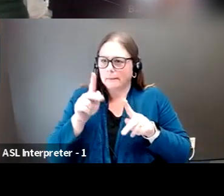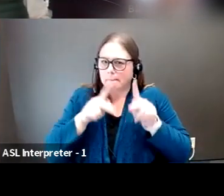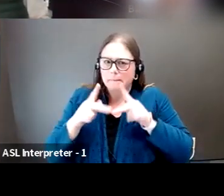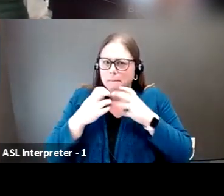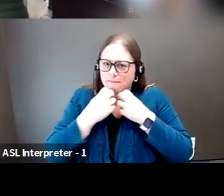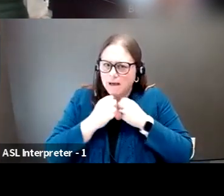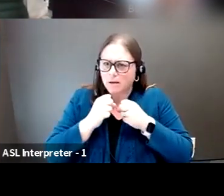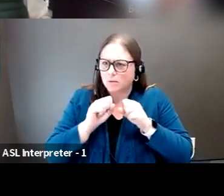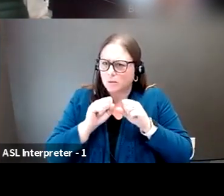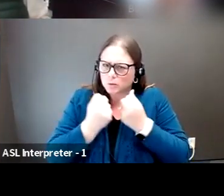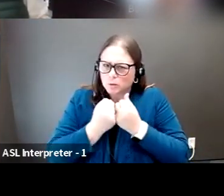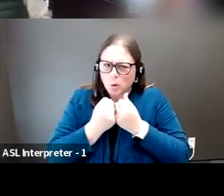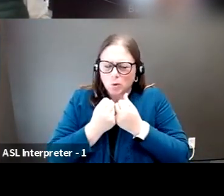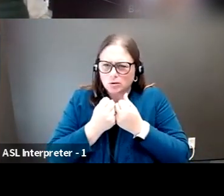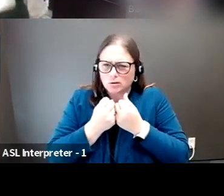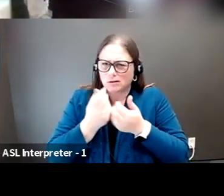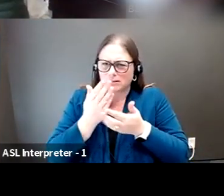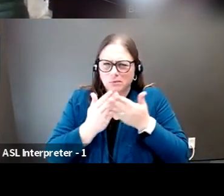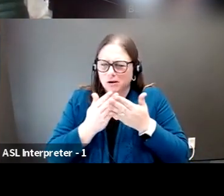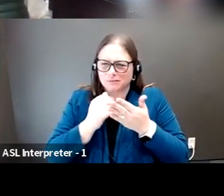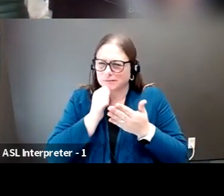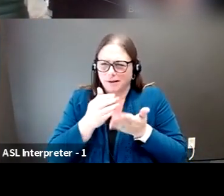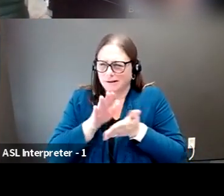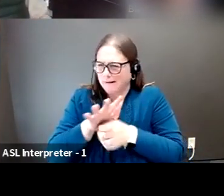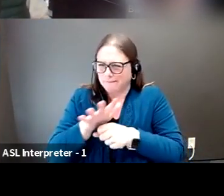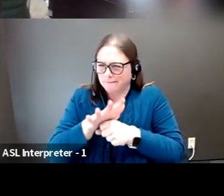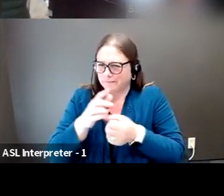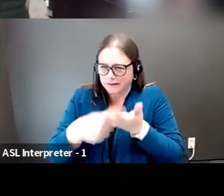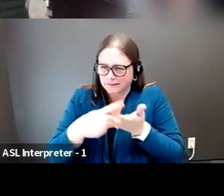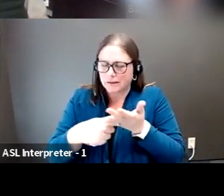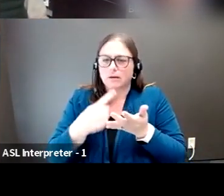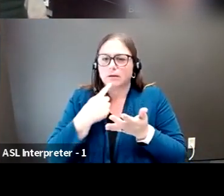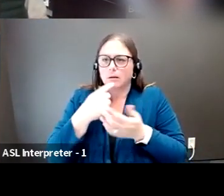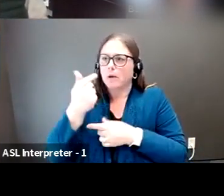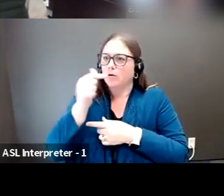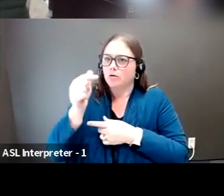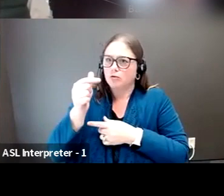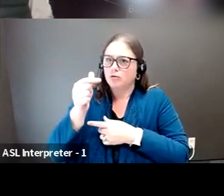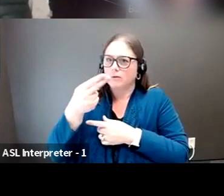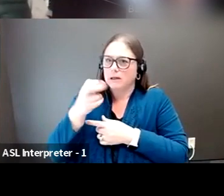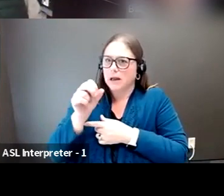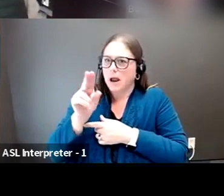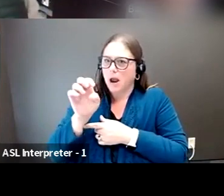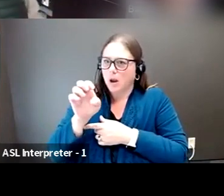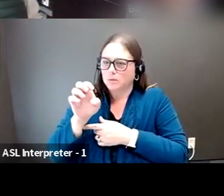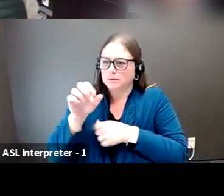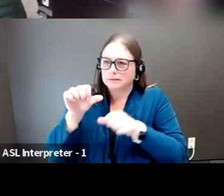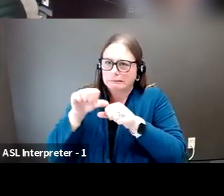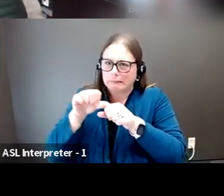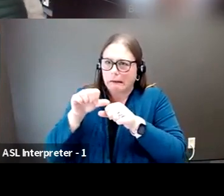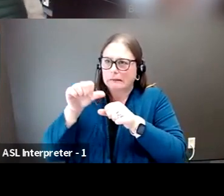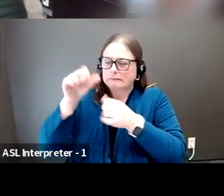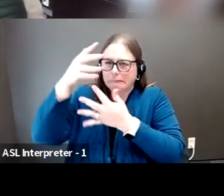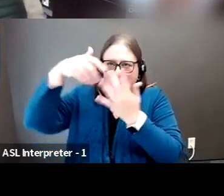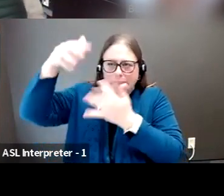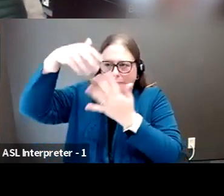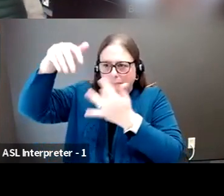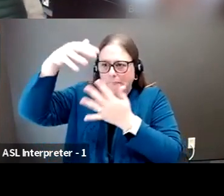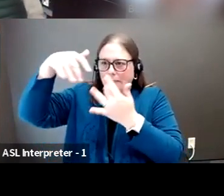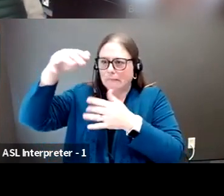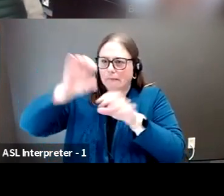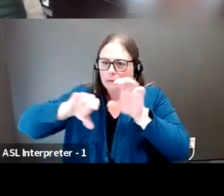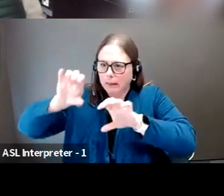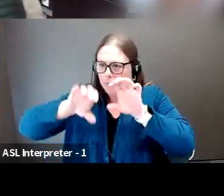talk about reducing greenhouse gas emissions, but I think there's a really huge, I think there's a really huge